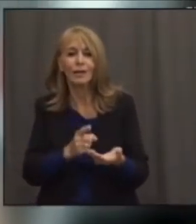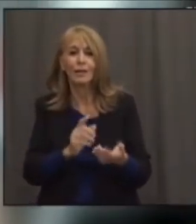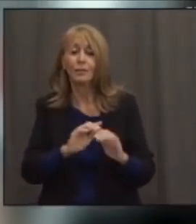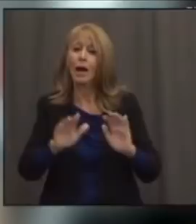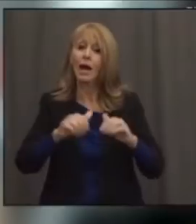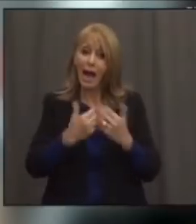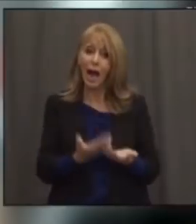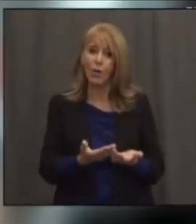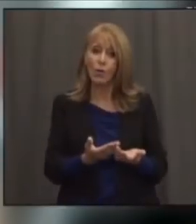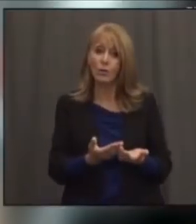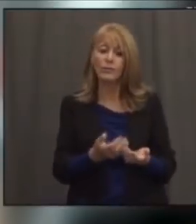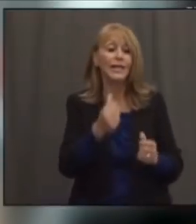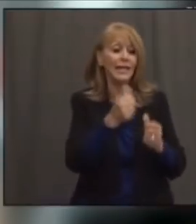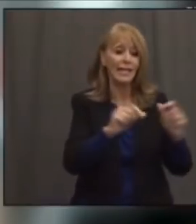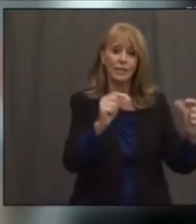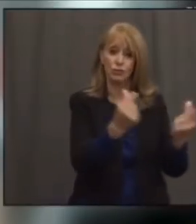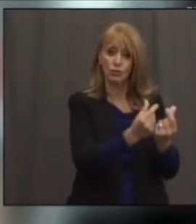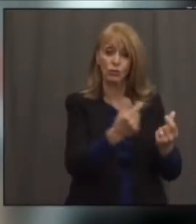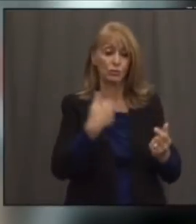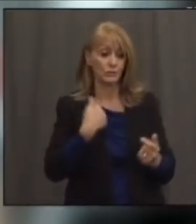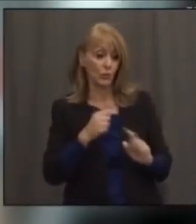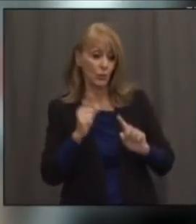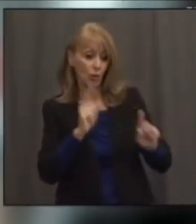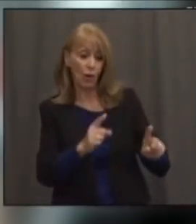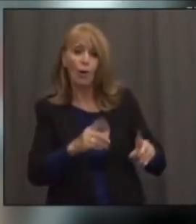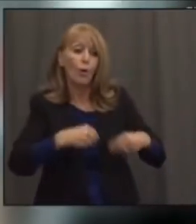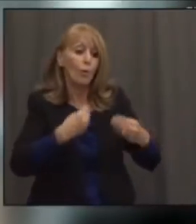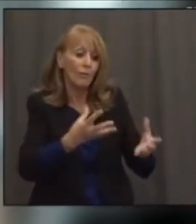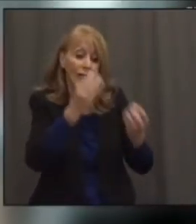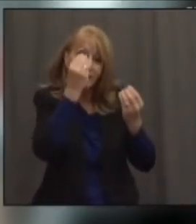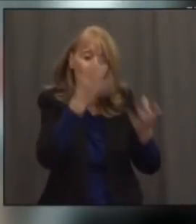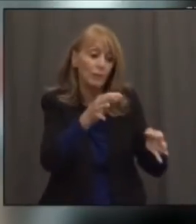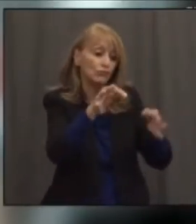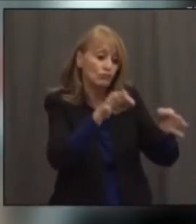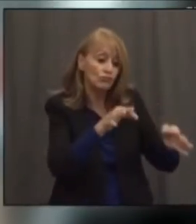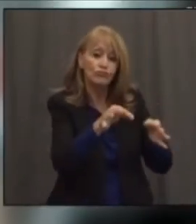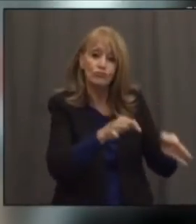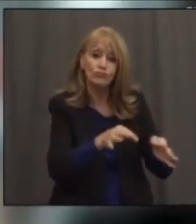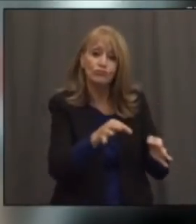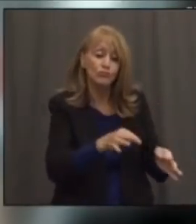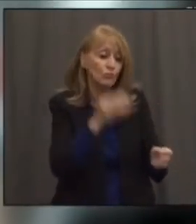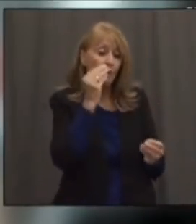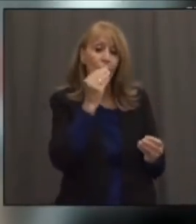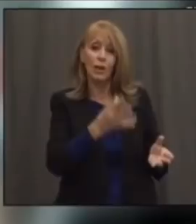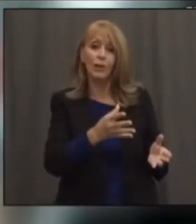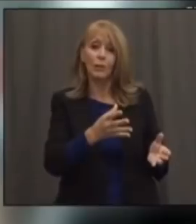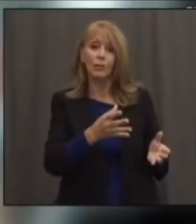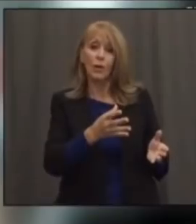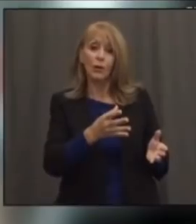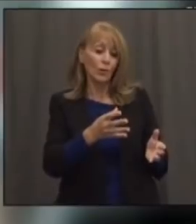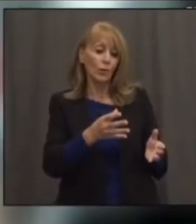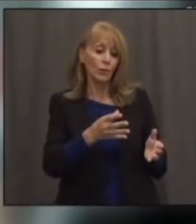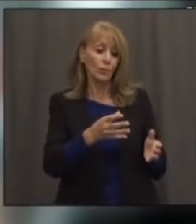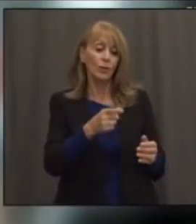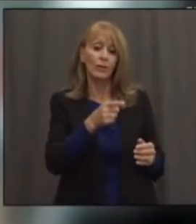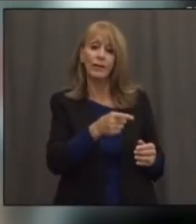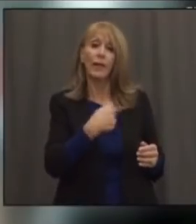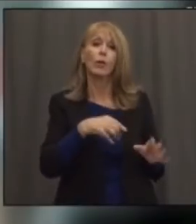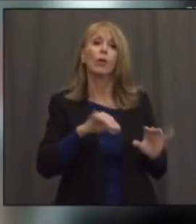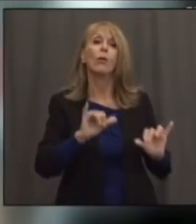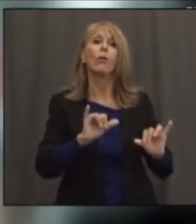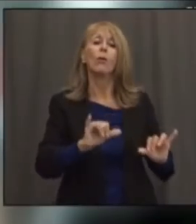reach each of those groups with information and messages that they find seductive. And